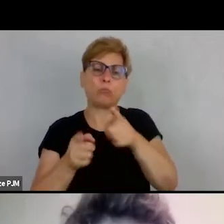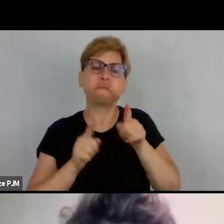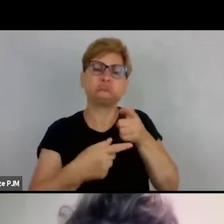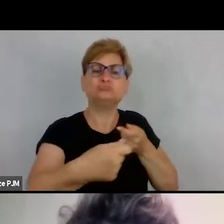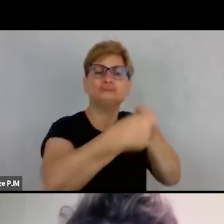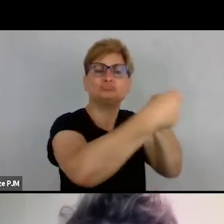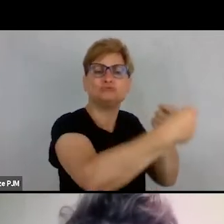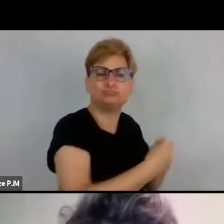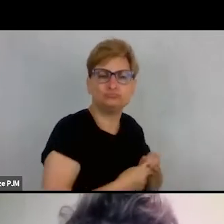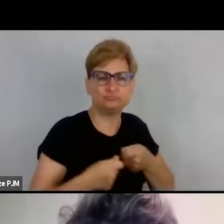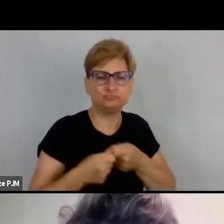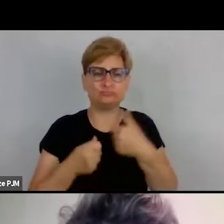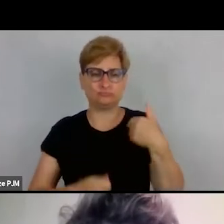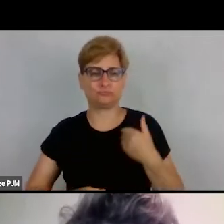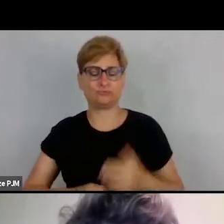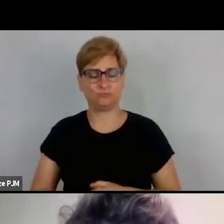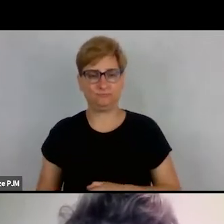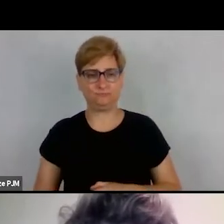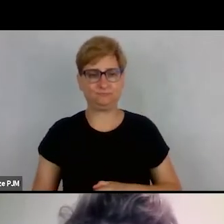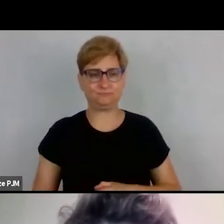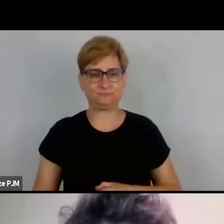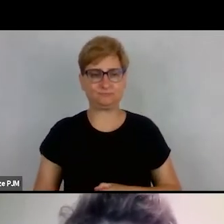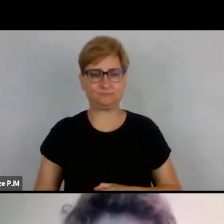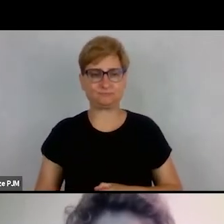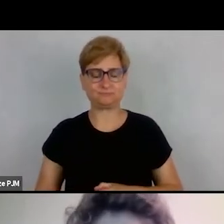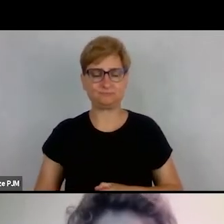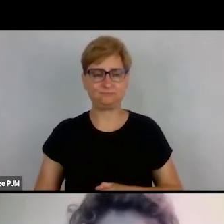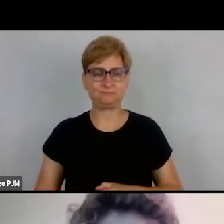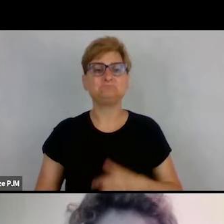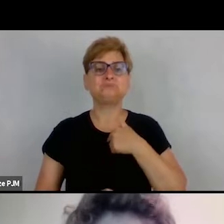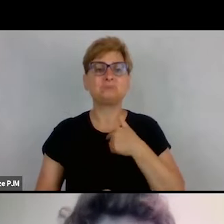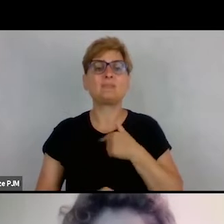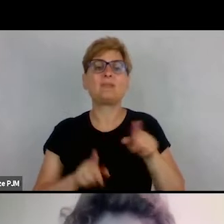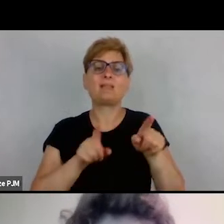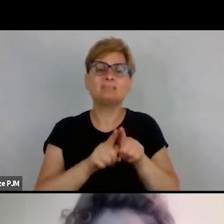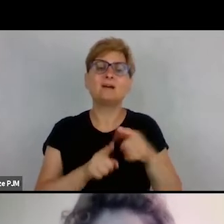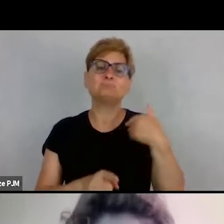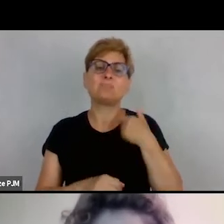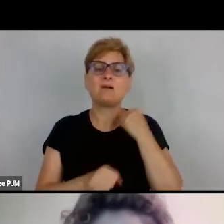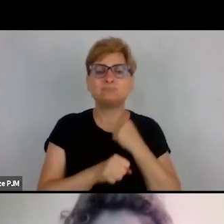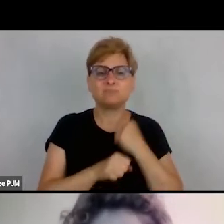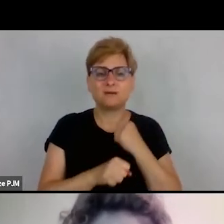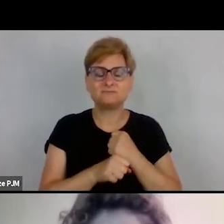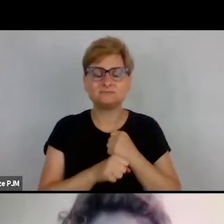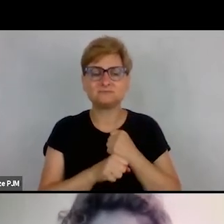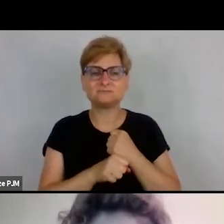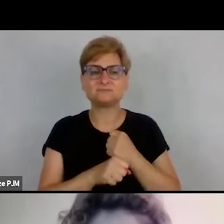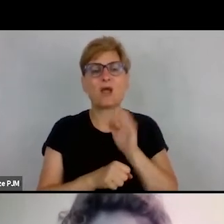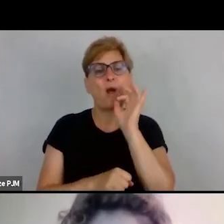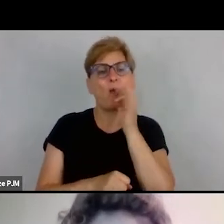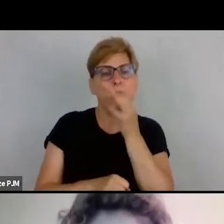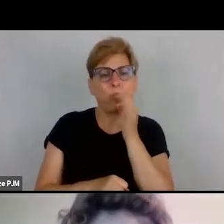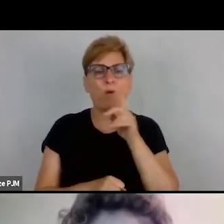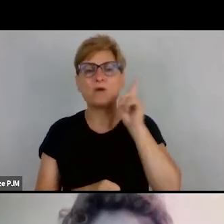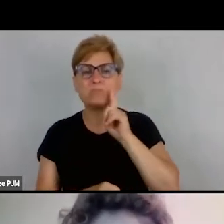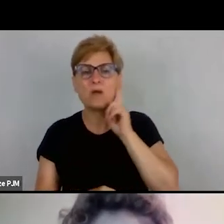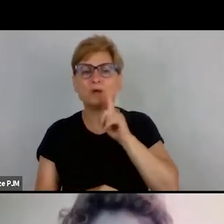oppose conscription. And I didn't think of it as gendered work at that point. I thought of it as anti-apartheid work and anti-racist